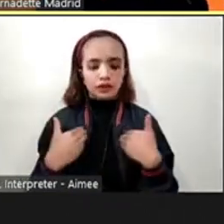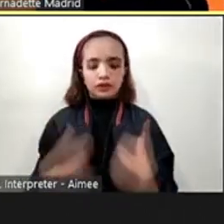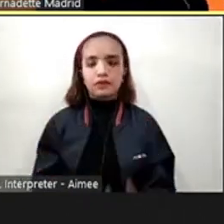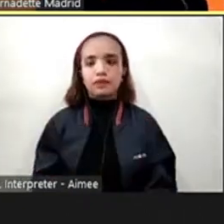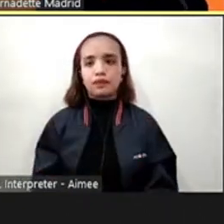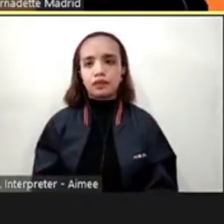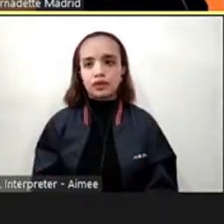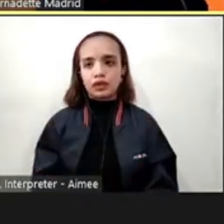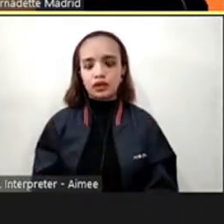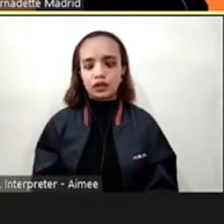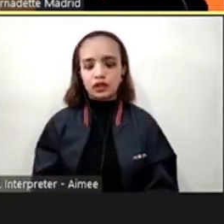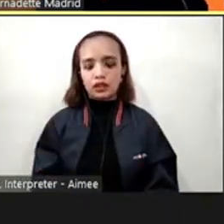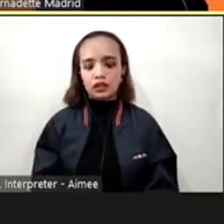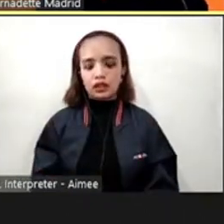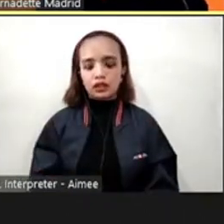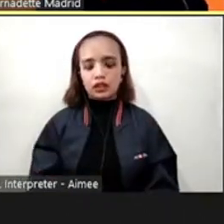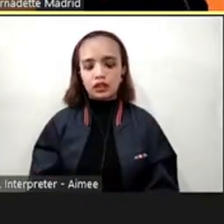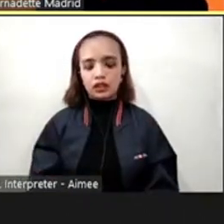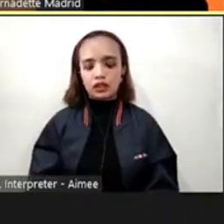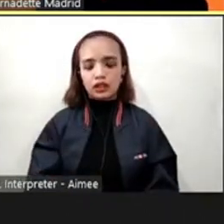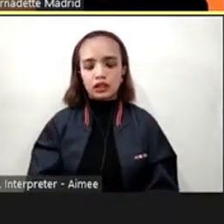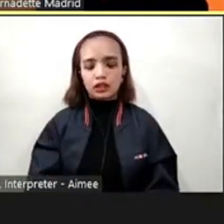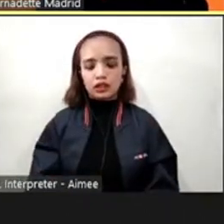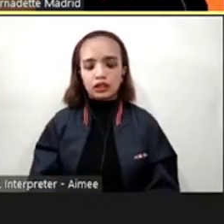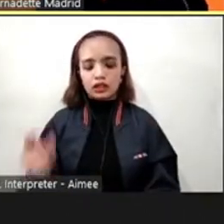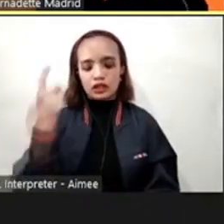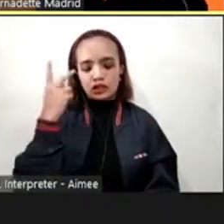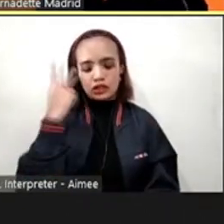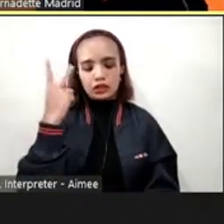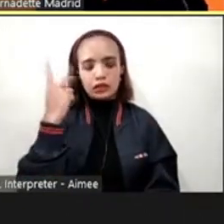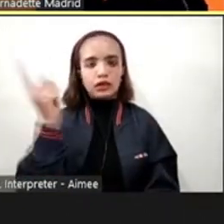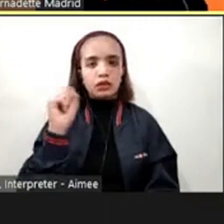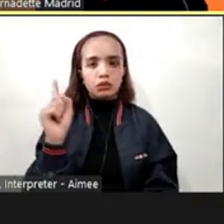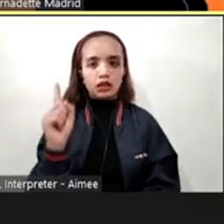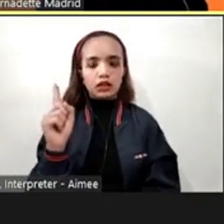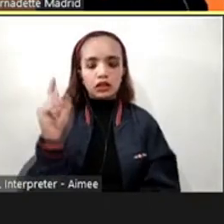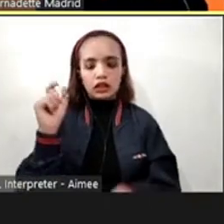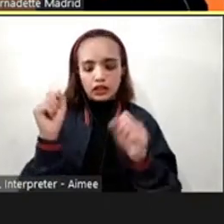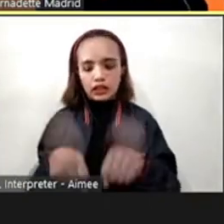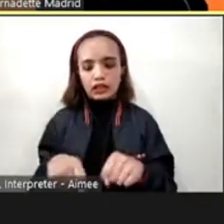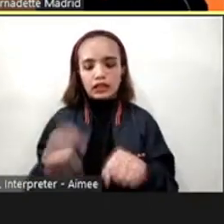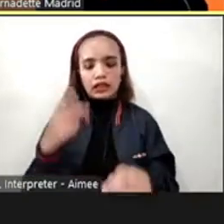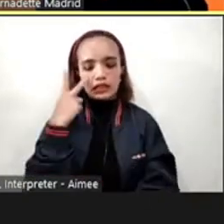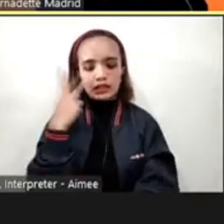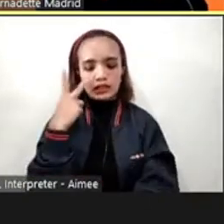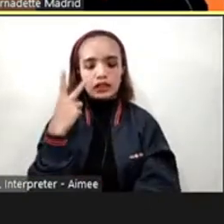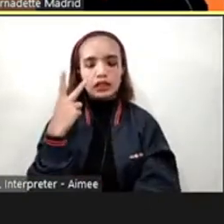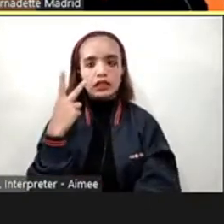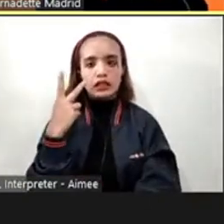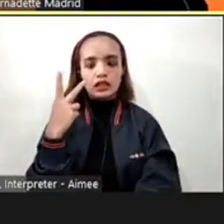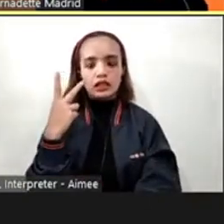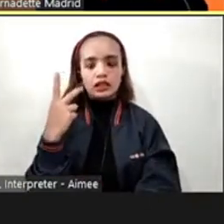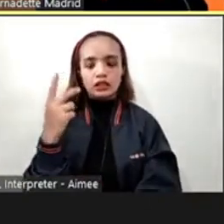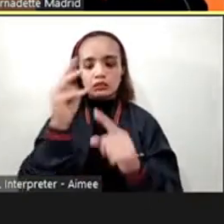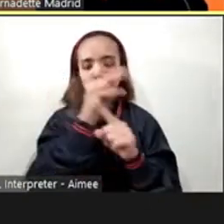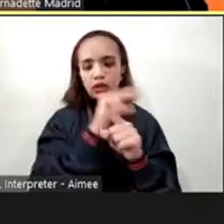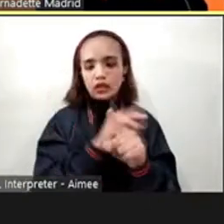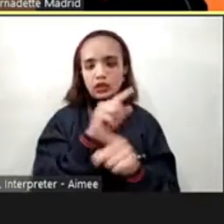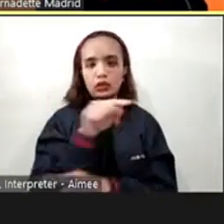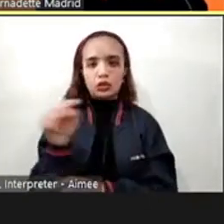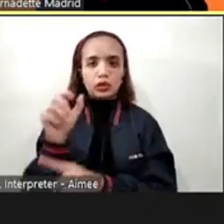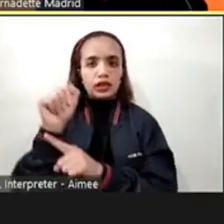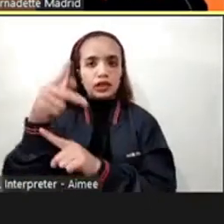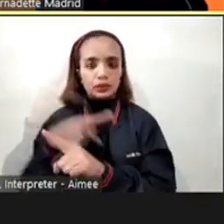and for CPU, that reflected, you could see here, April, from March to April, our